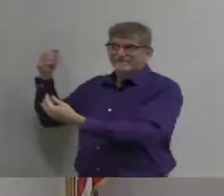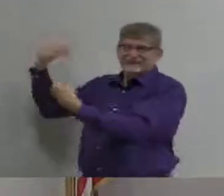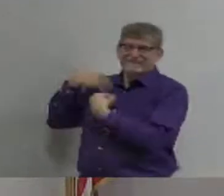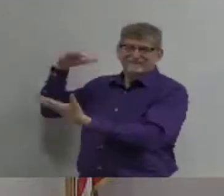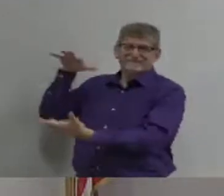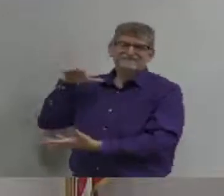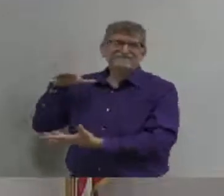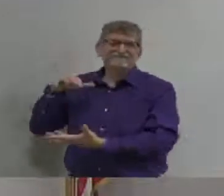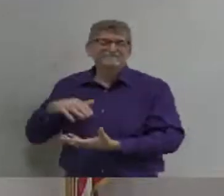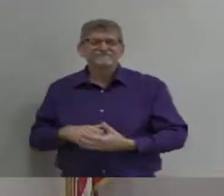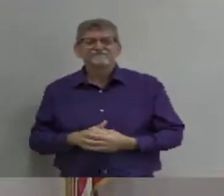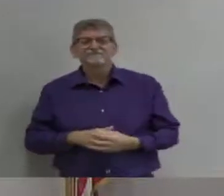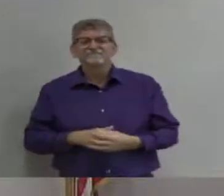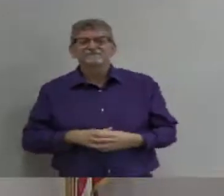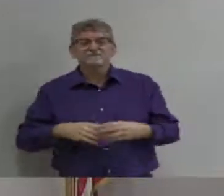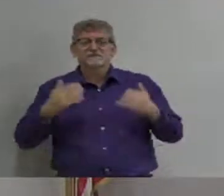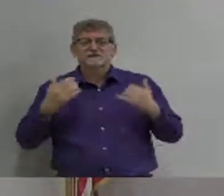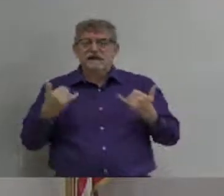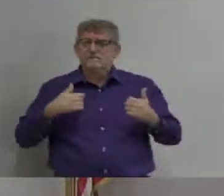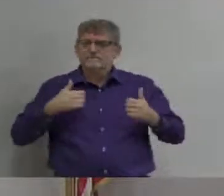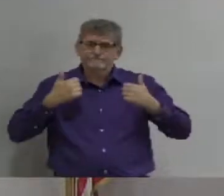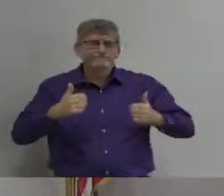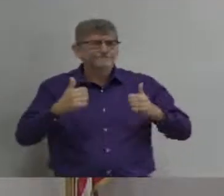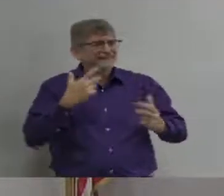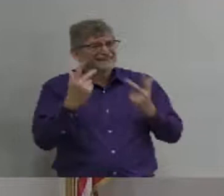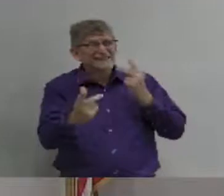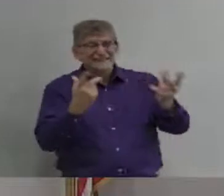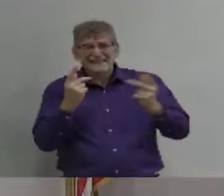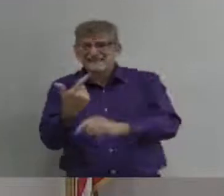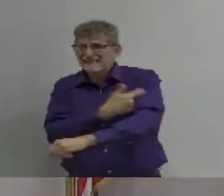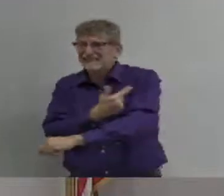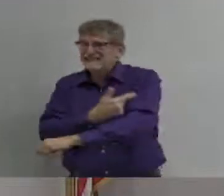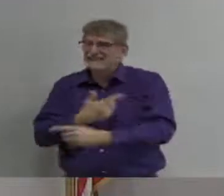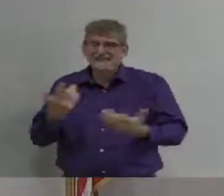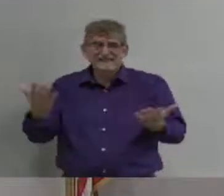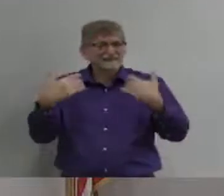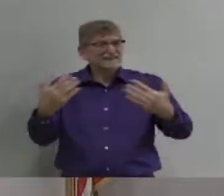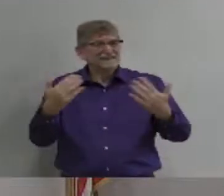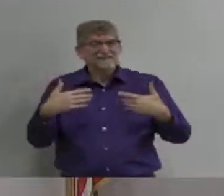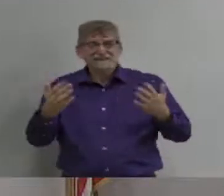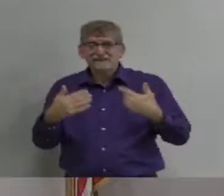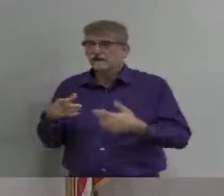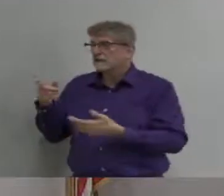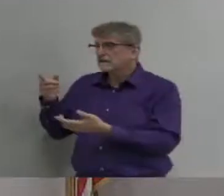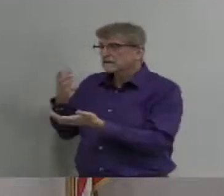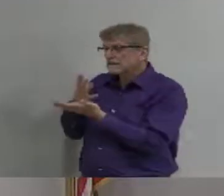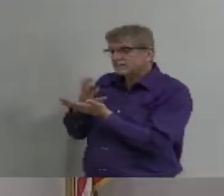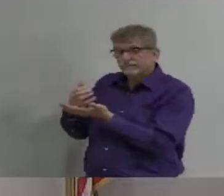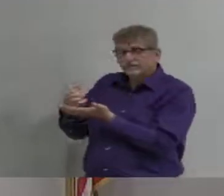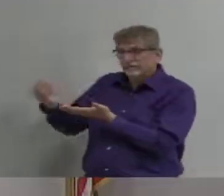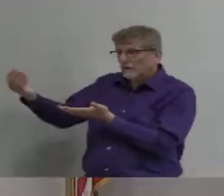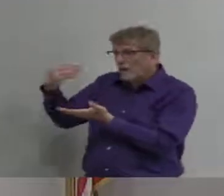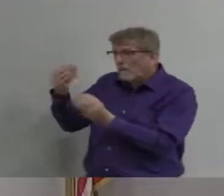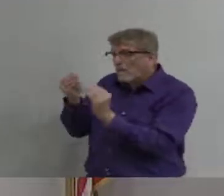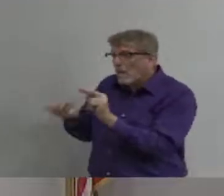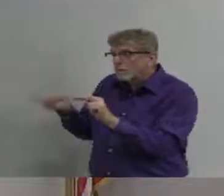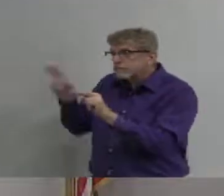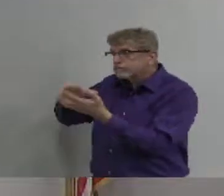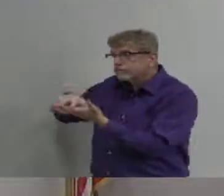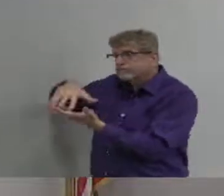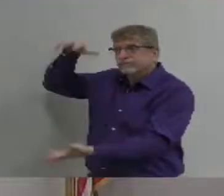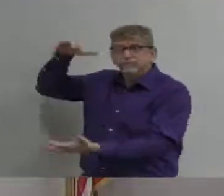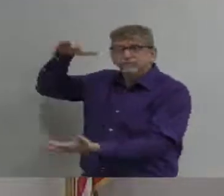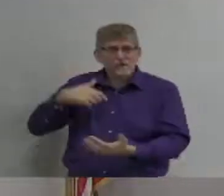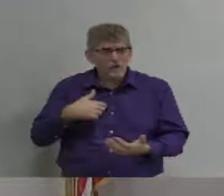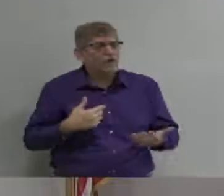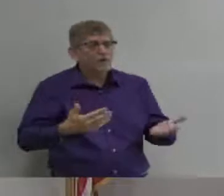currently. So once the vaccine supply increases, and it sounds like, according to the president, it's going to, we